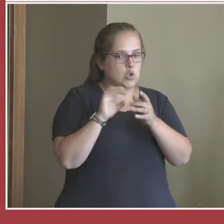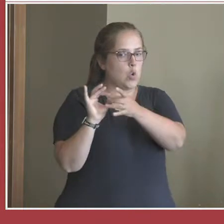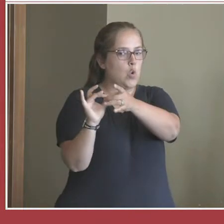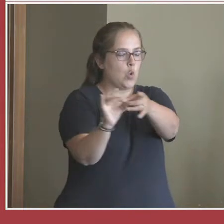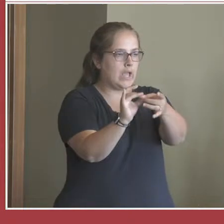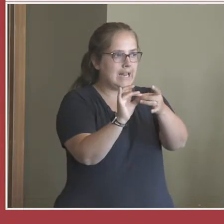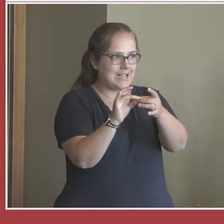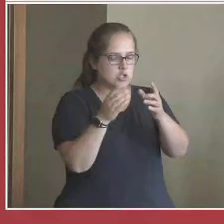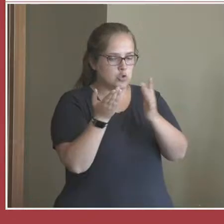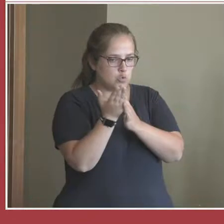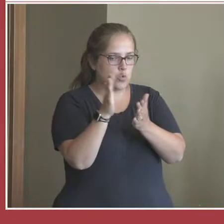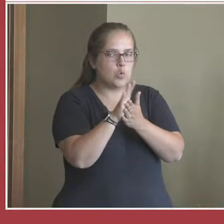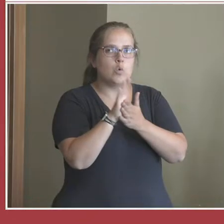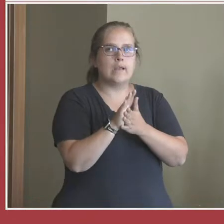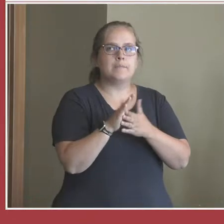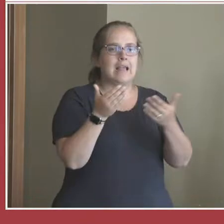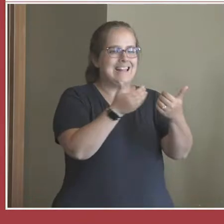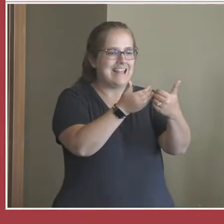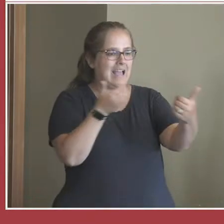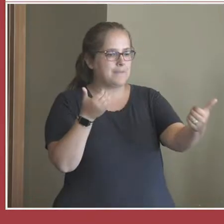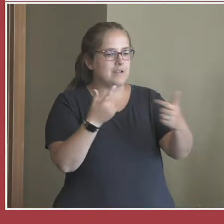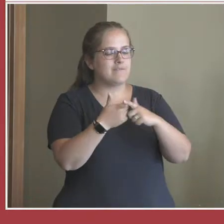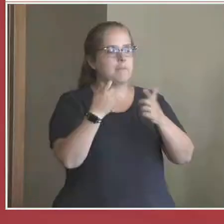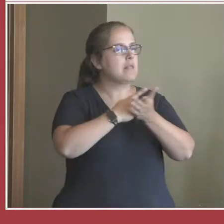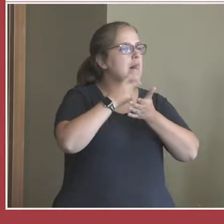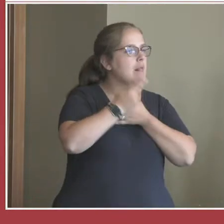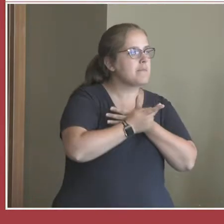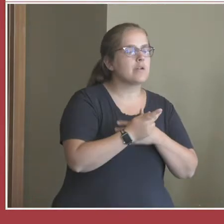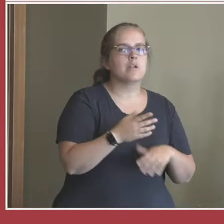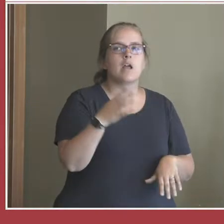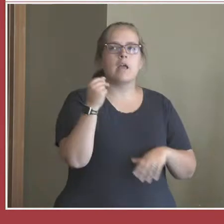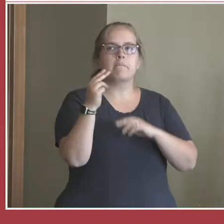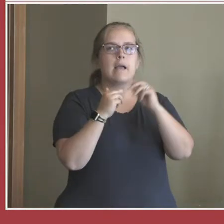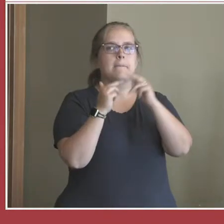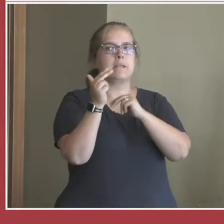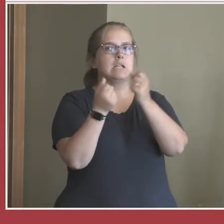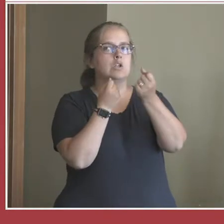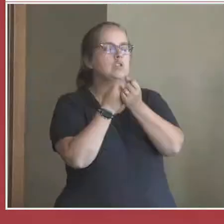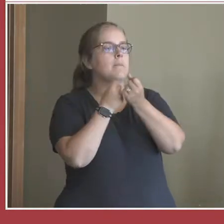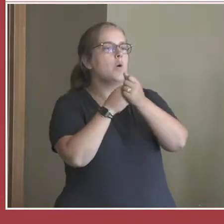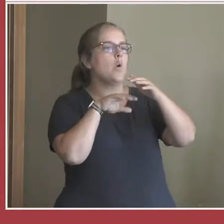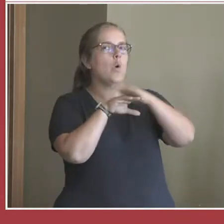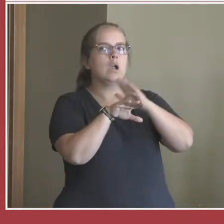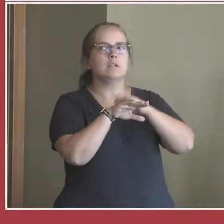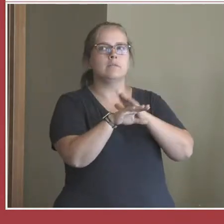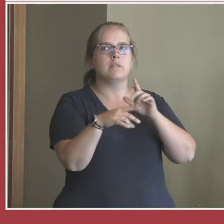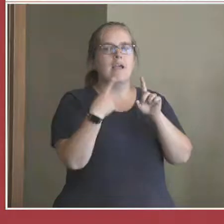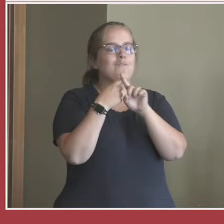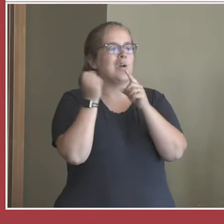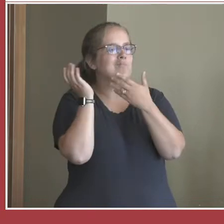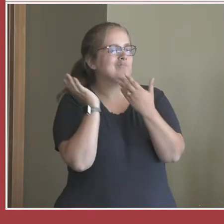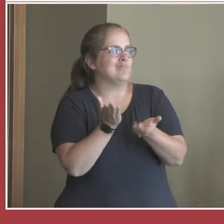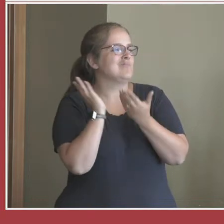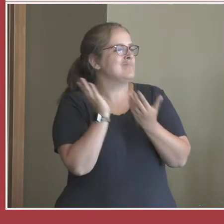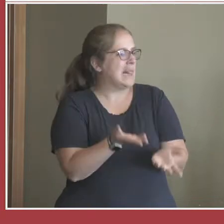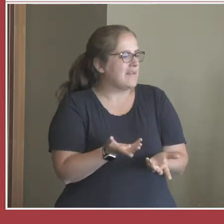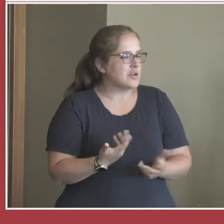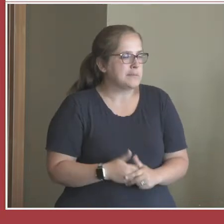school, the separation distance of the programs, and building support access from a delivery standpoint.